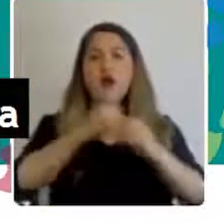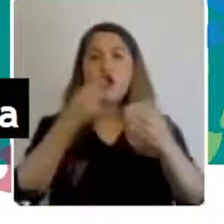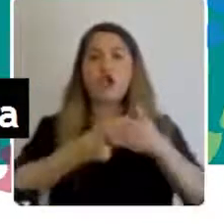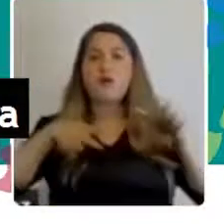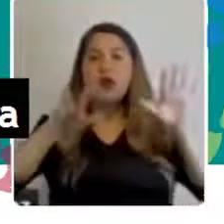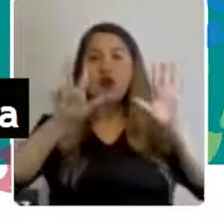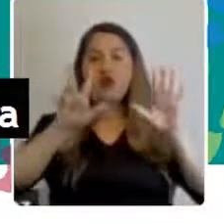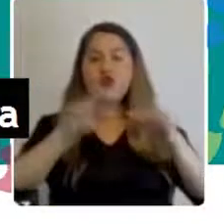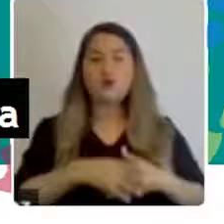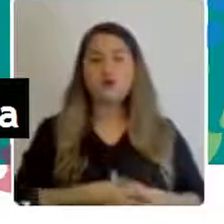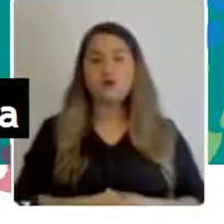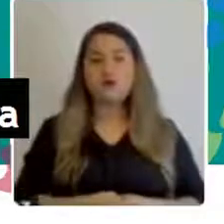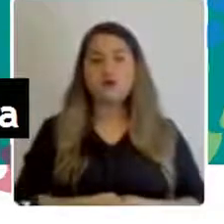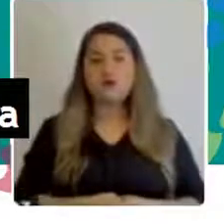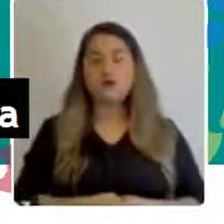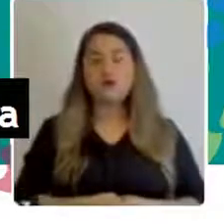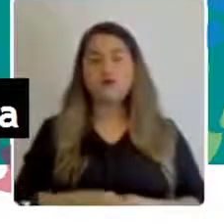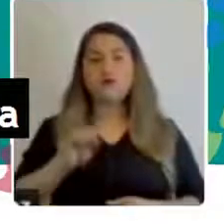the European Commission